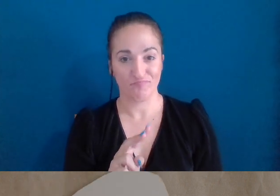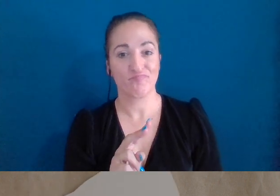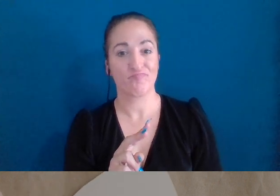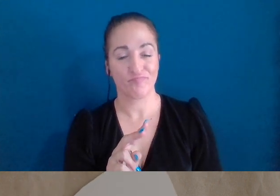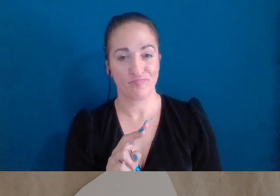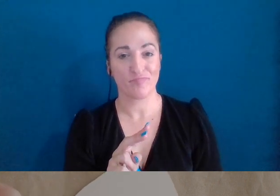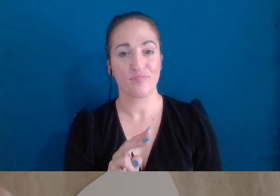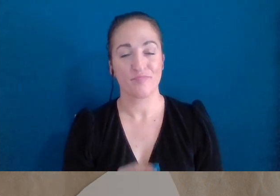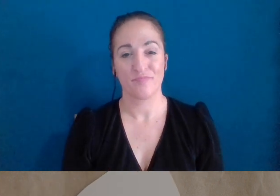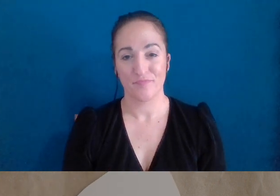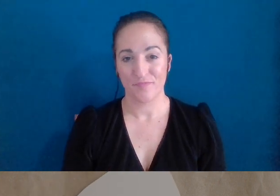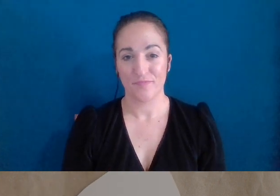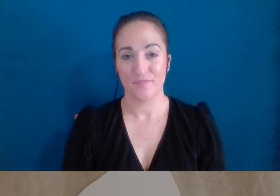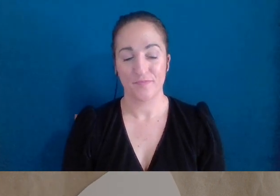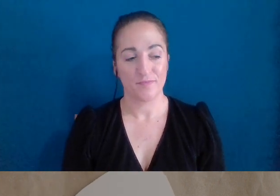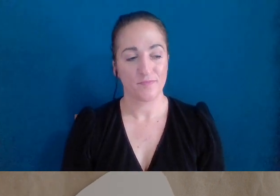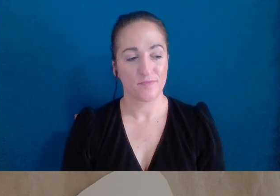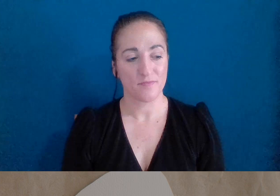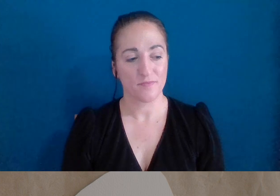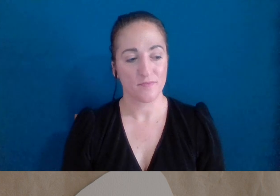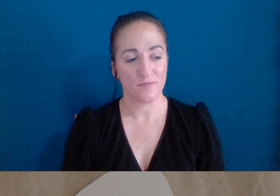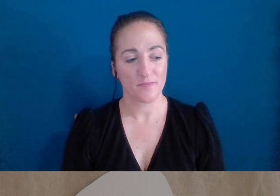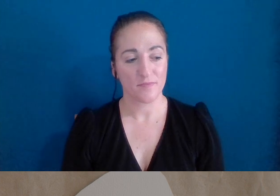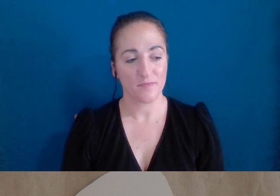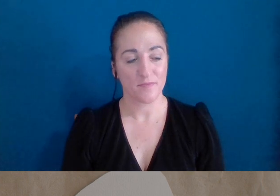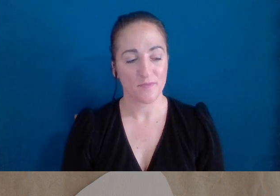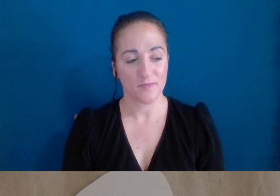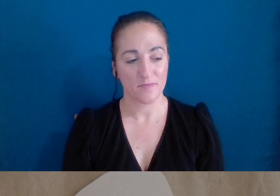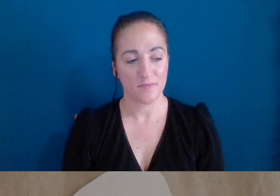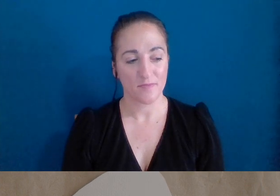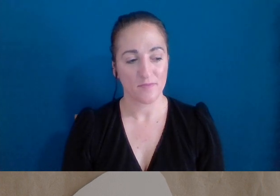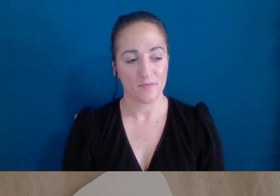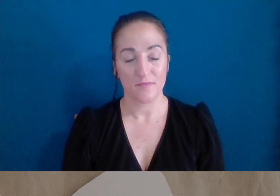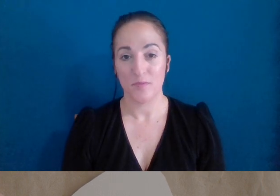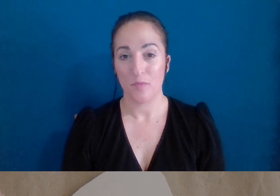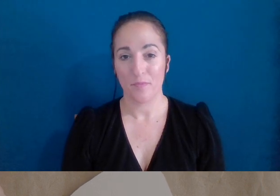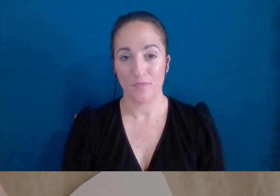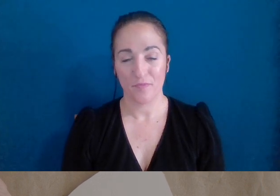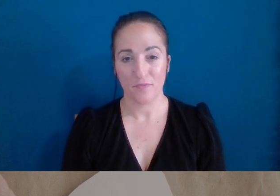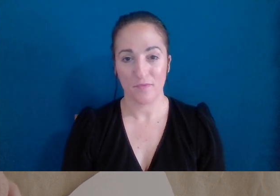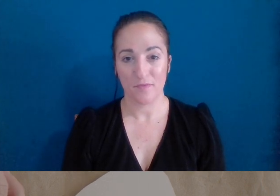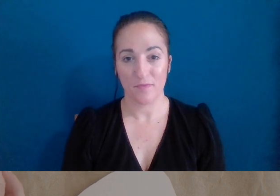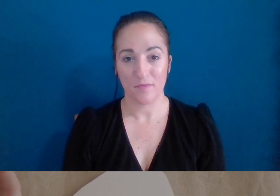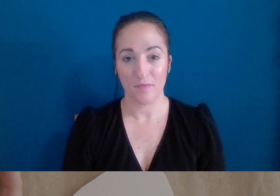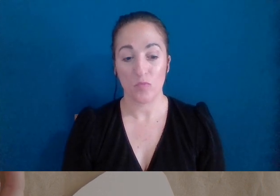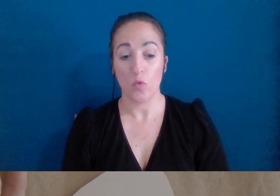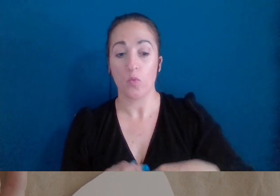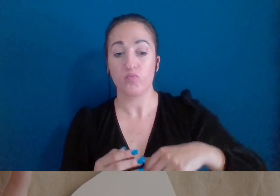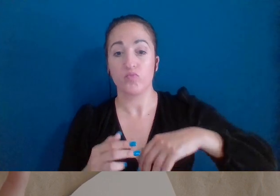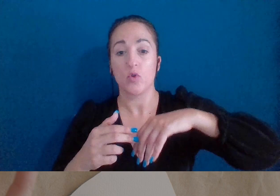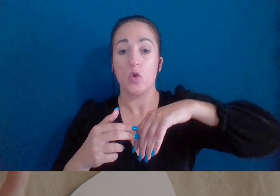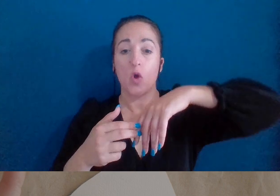let me choose a darker color. This one was pointed, and I'm going to spread out these